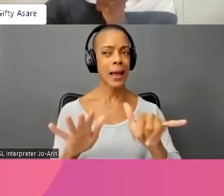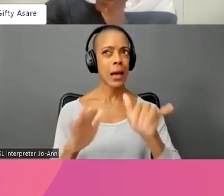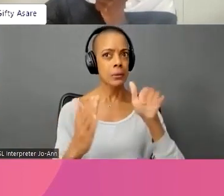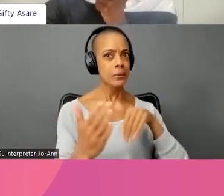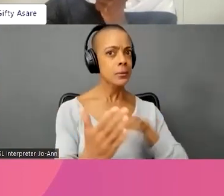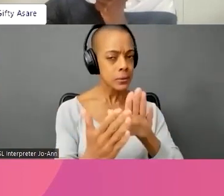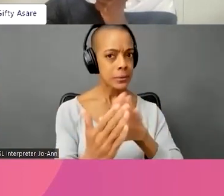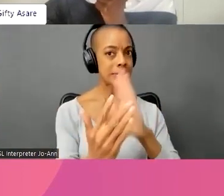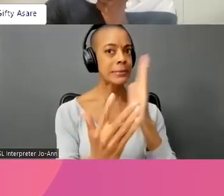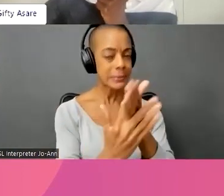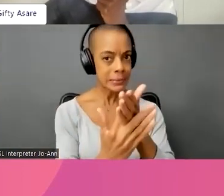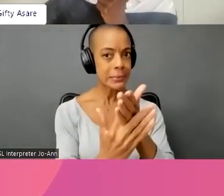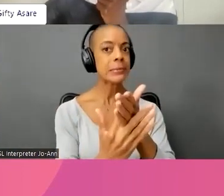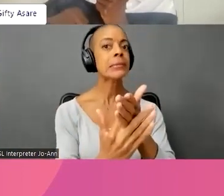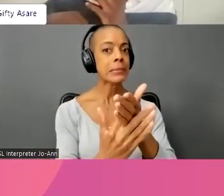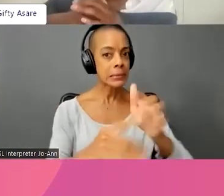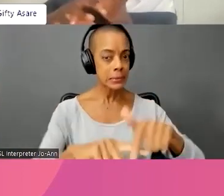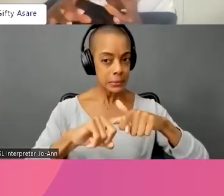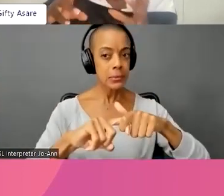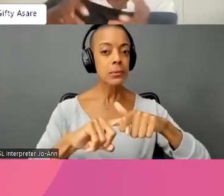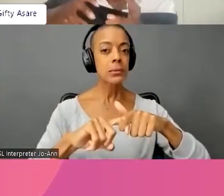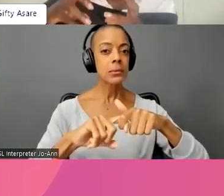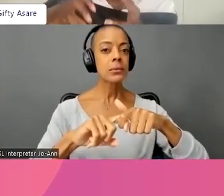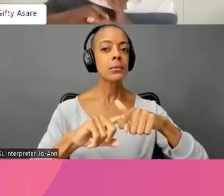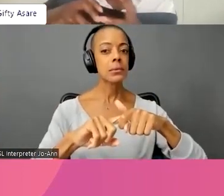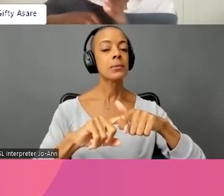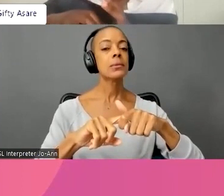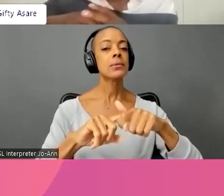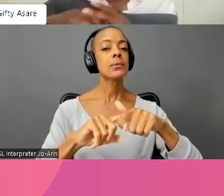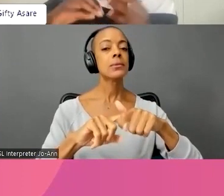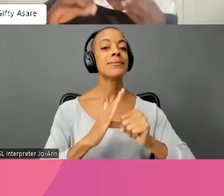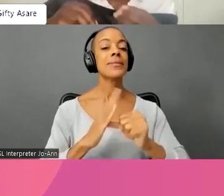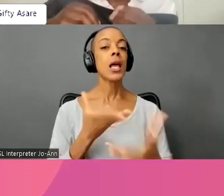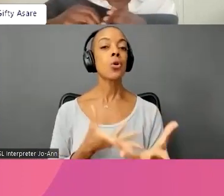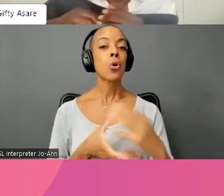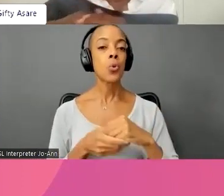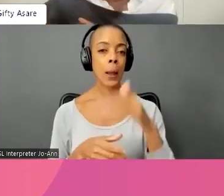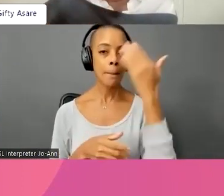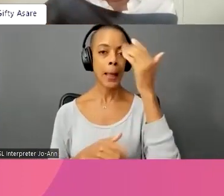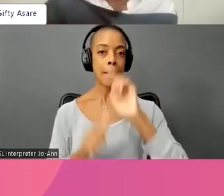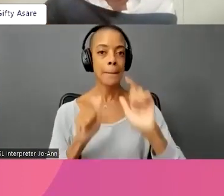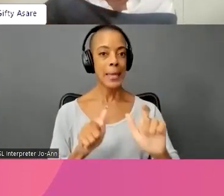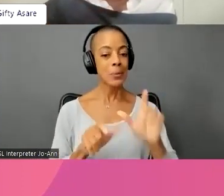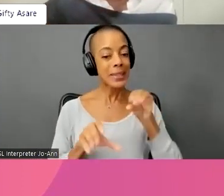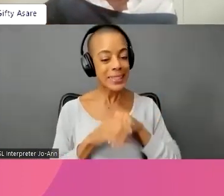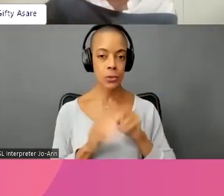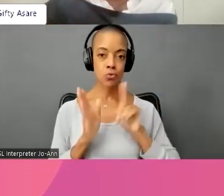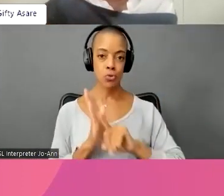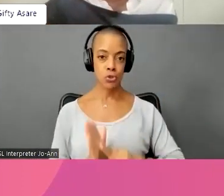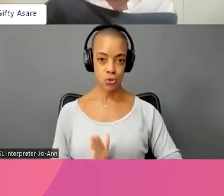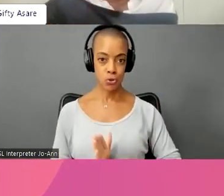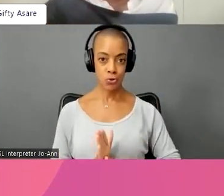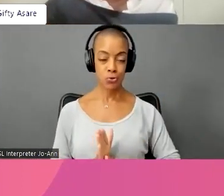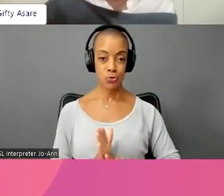is also, there's also this emphasis of including Black population in research works. Samira